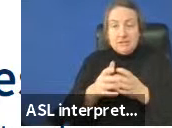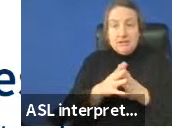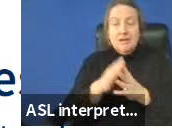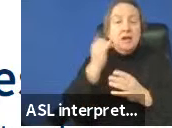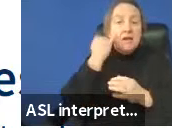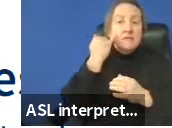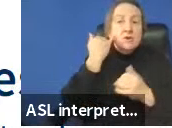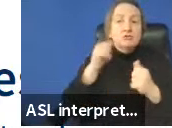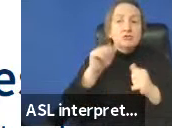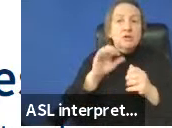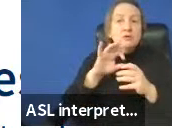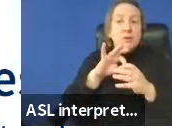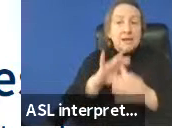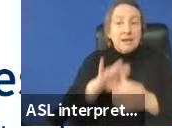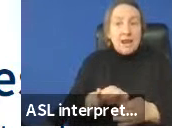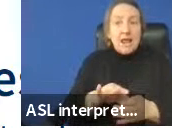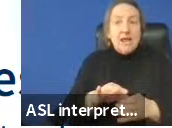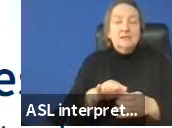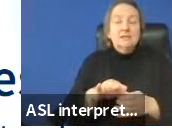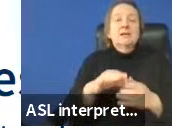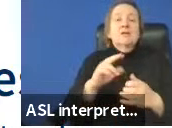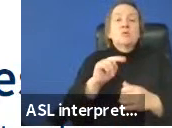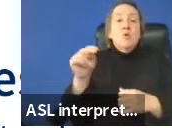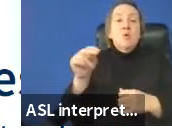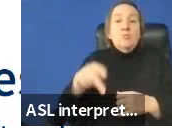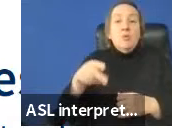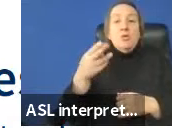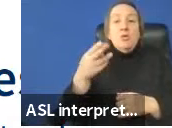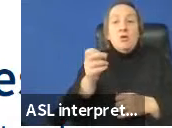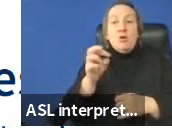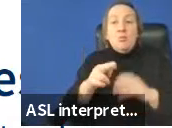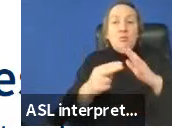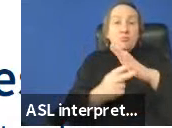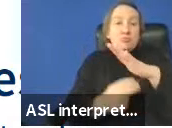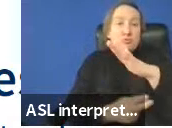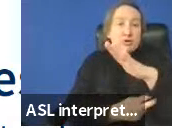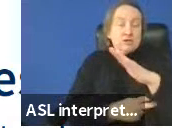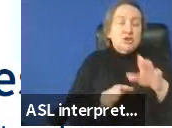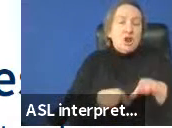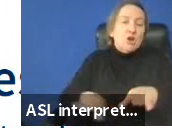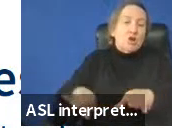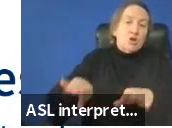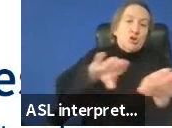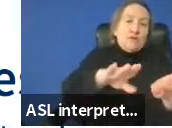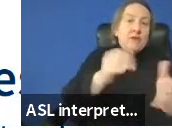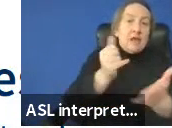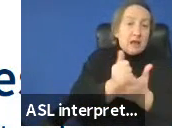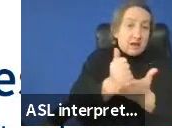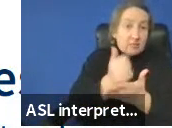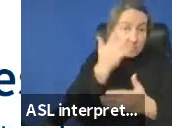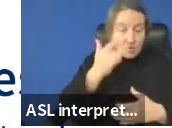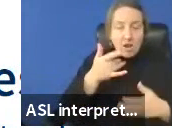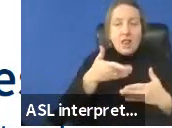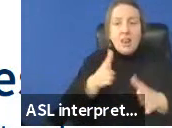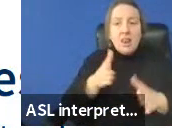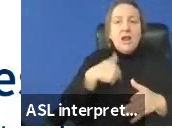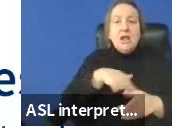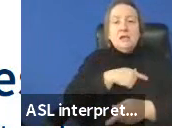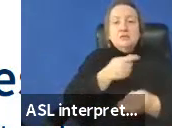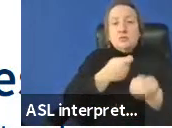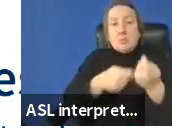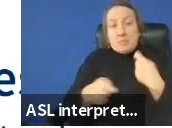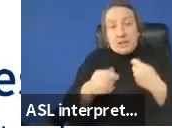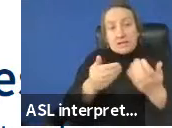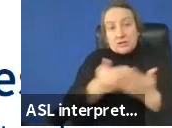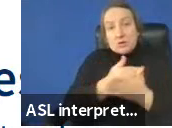trying to connect into the existing North Portland Harbor Bridge, a curve is convenient because it allows us replacement of the new